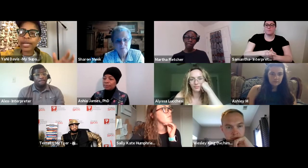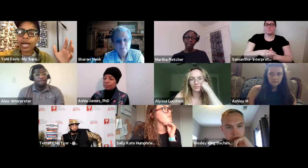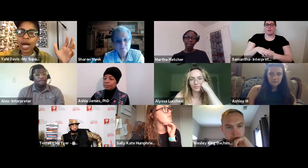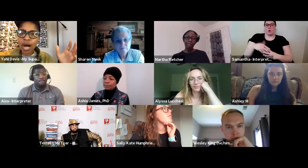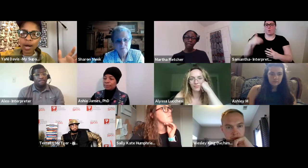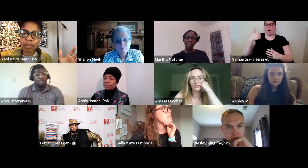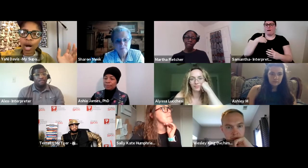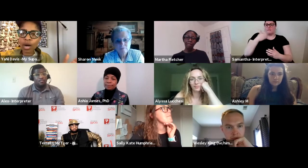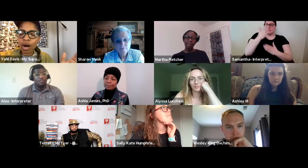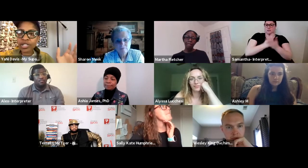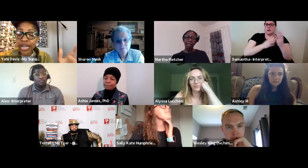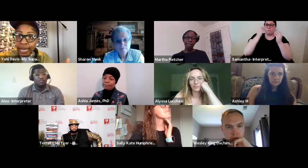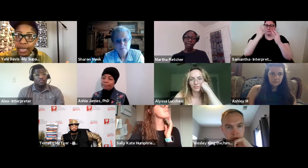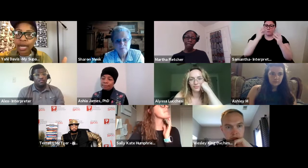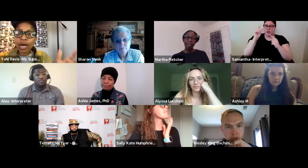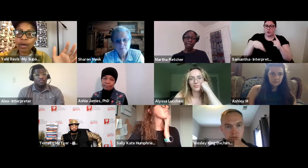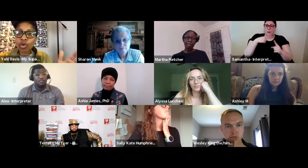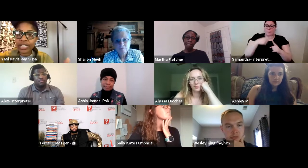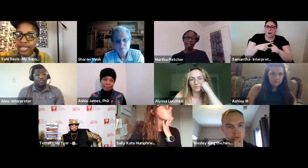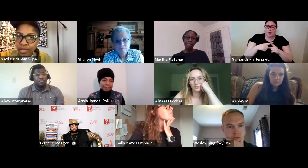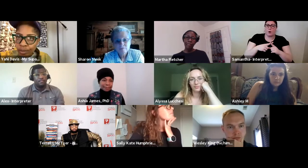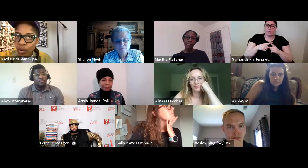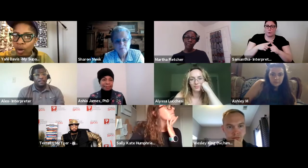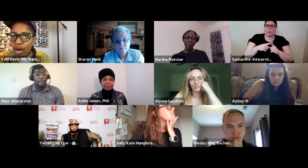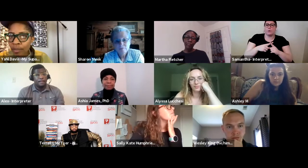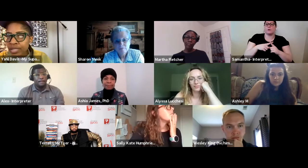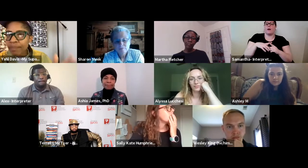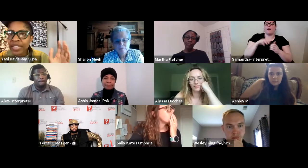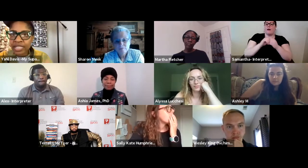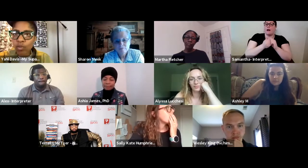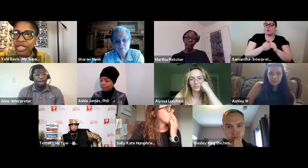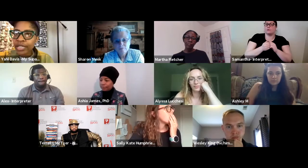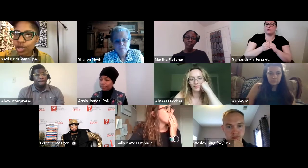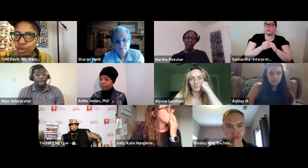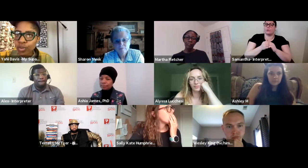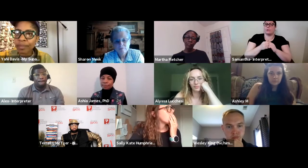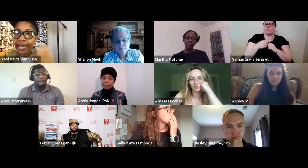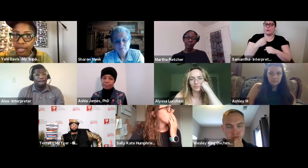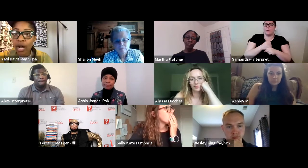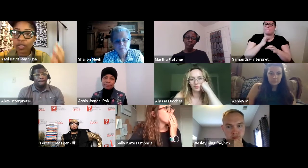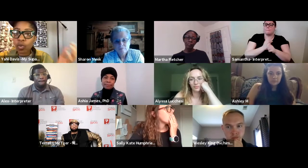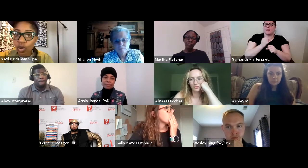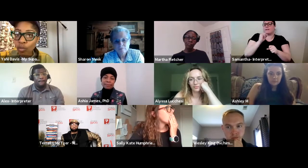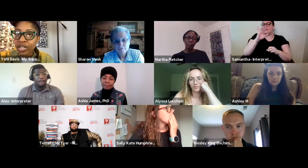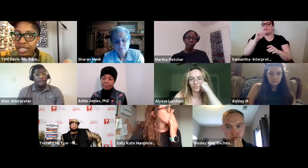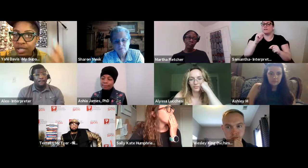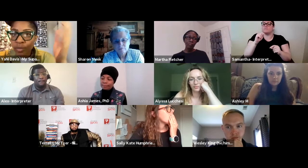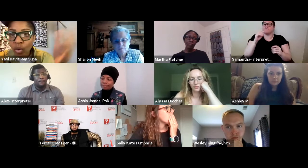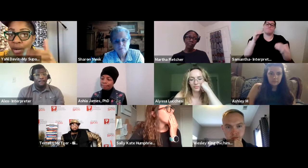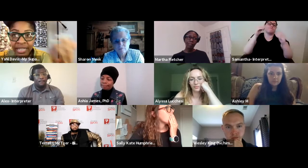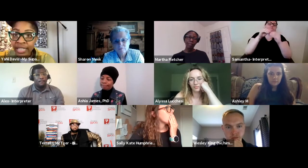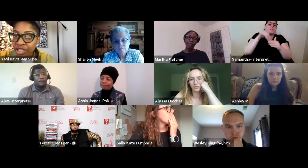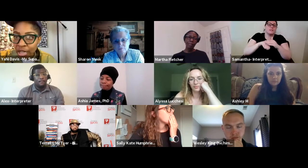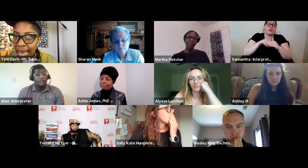how to make our tech more accessible, and some things that we need to do to make the world more